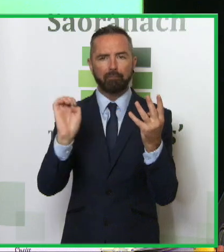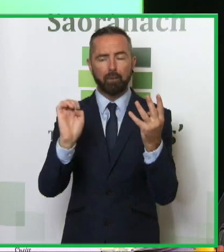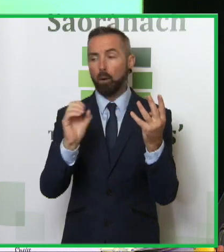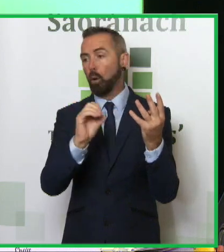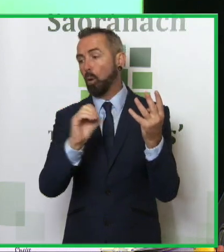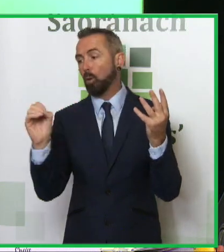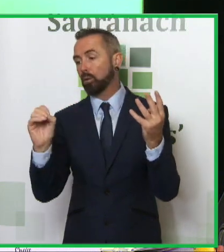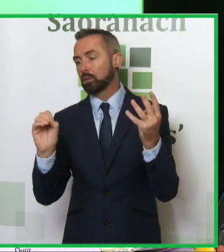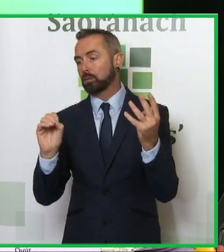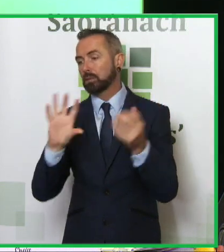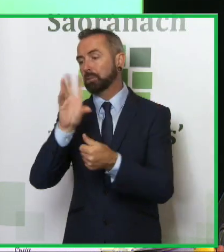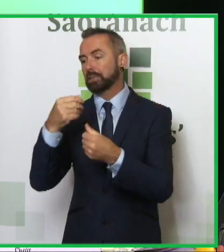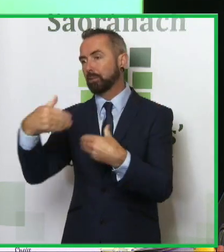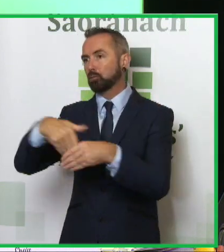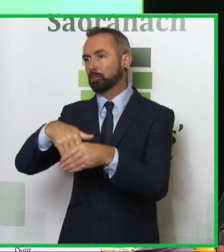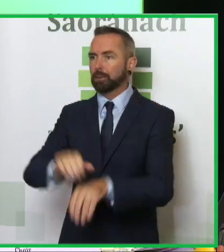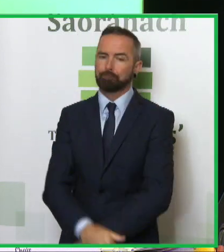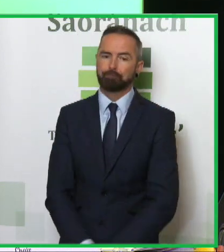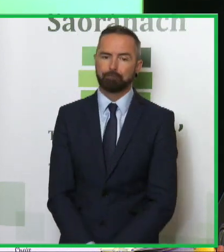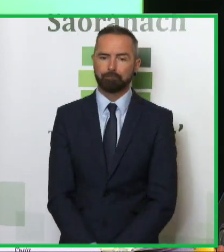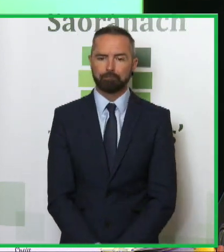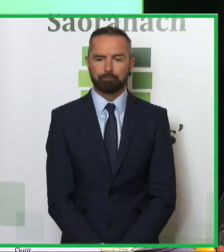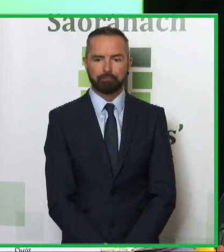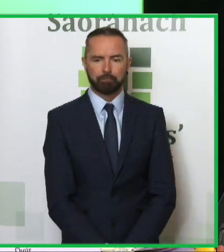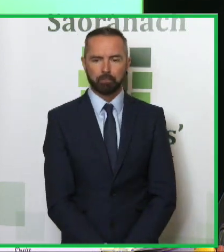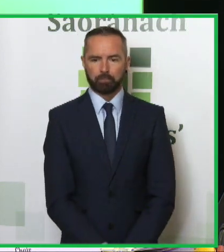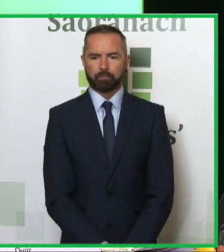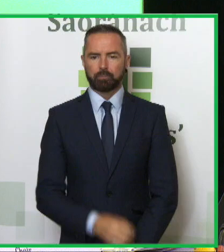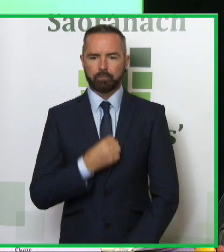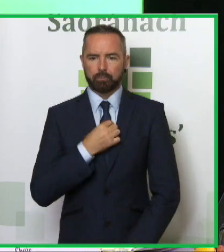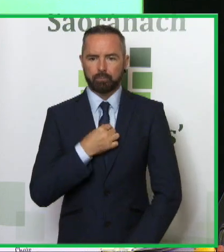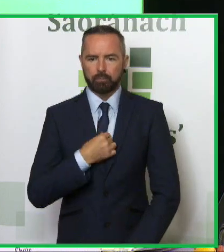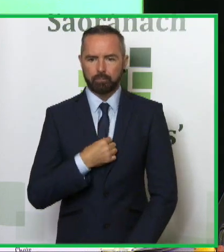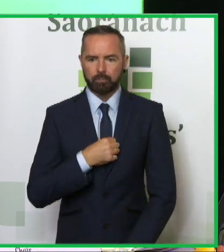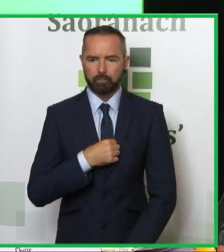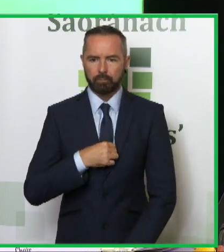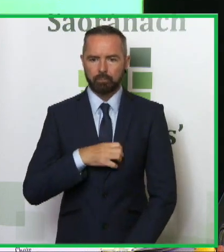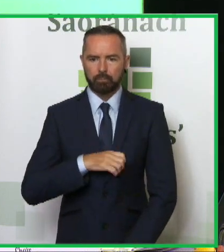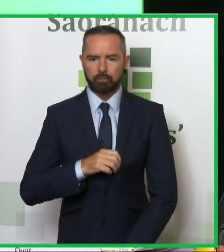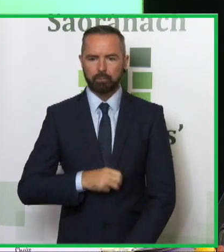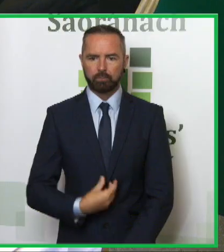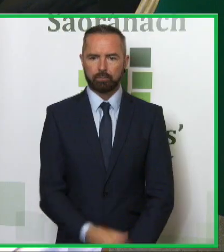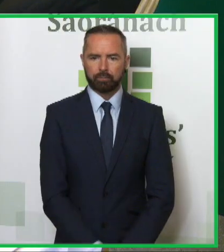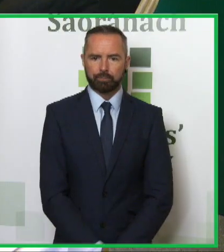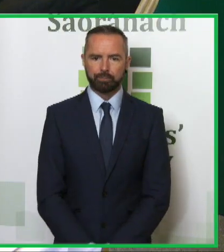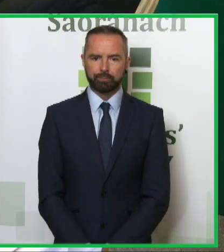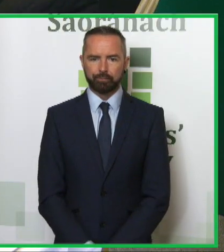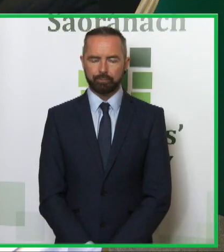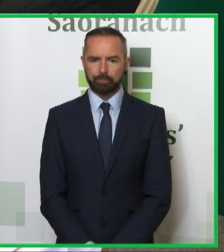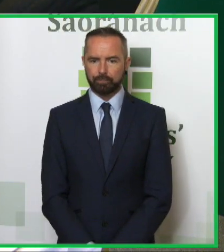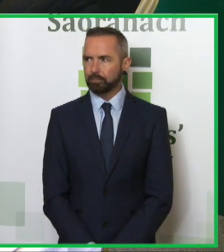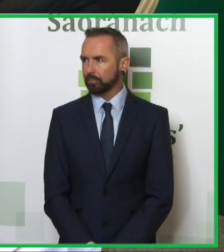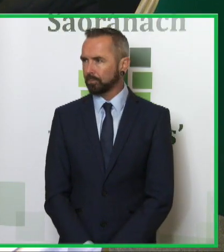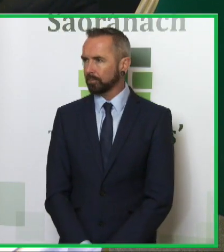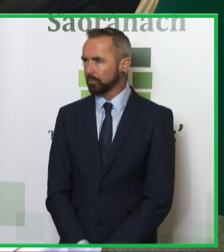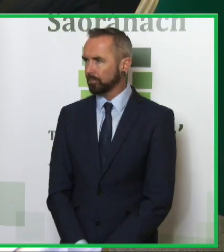into, another category that we're not dealing with. I mean, I would suggest, even though there's been suggestions for specific drugs or classes of